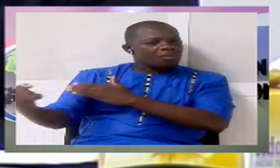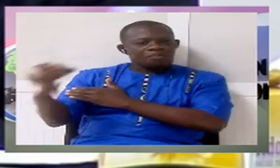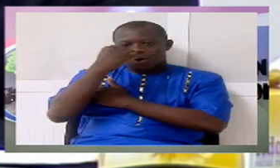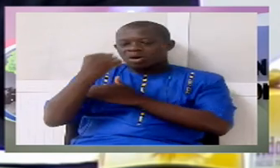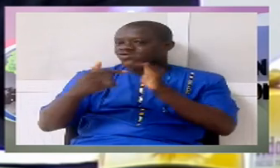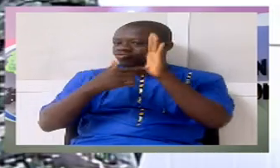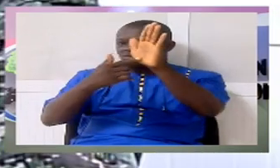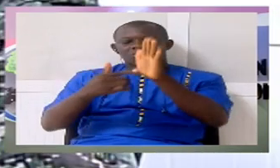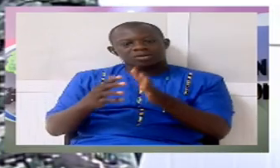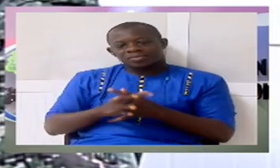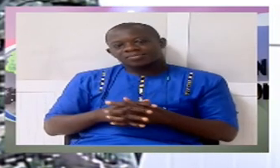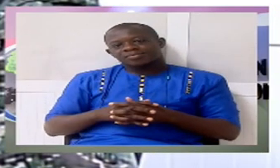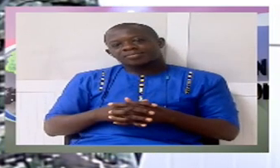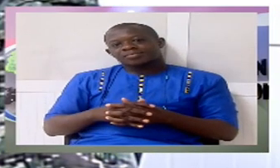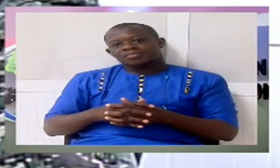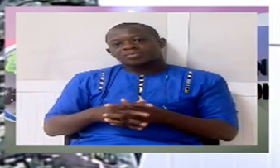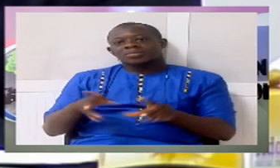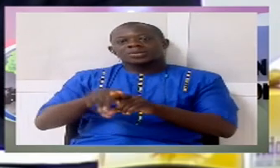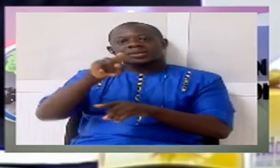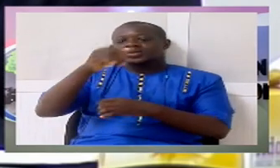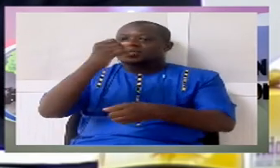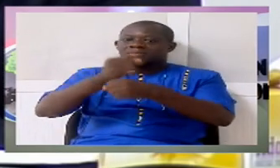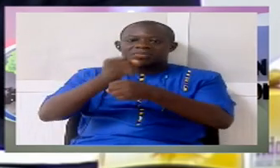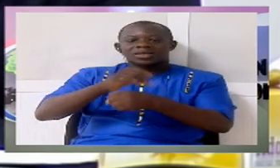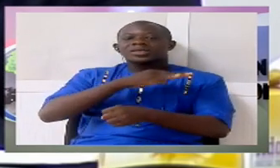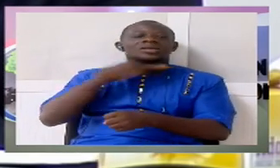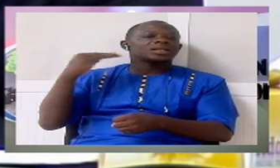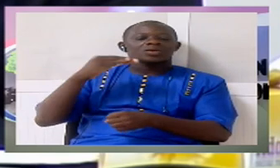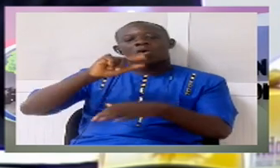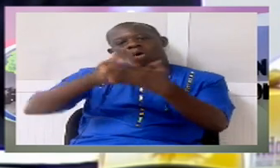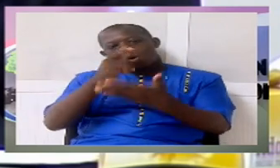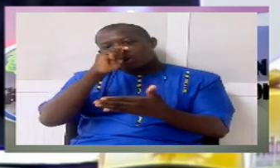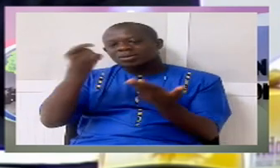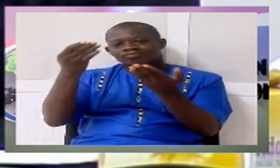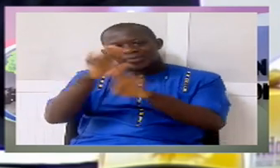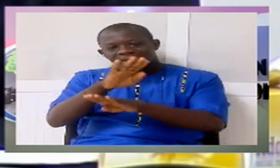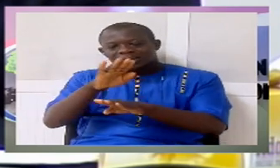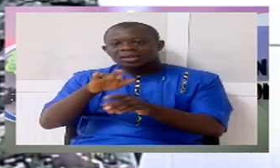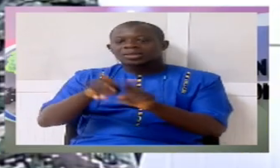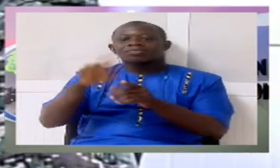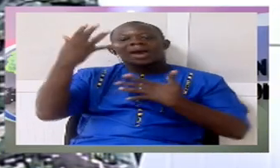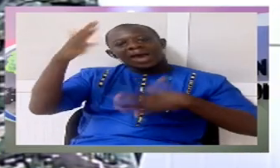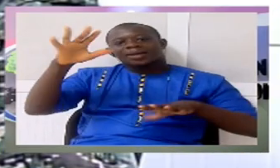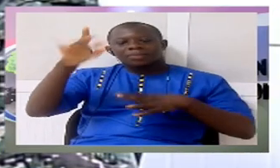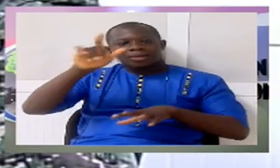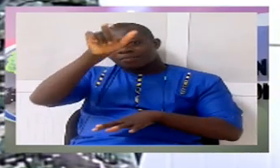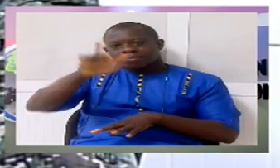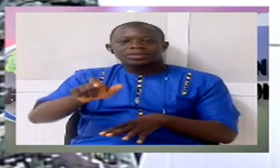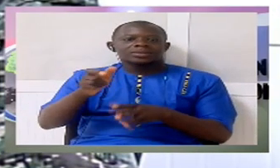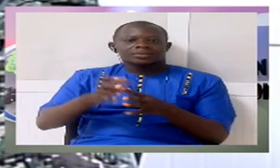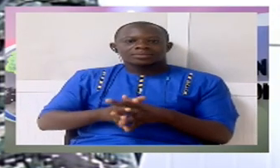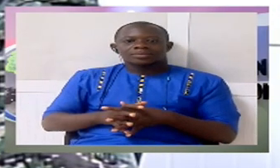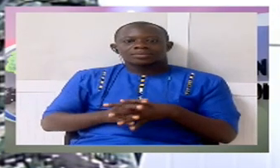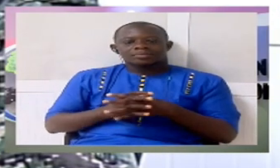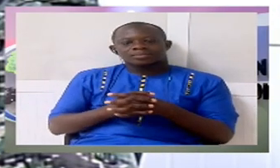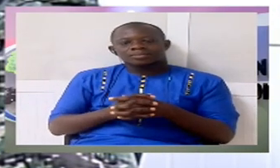doon woné doole. That led to the killing or to the death of this Arab person. Lolu mo tax be arab bi mu